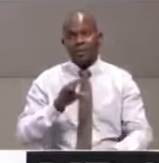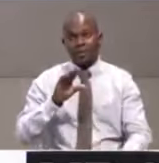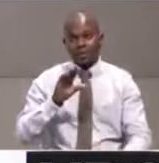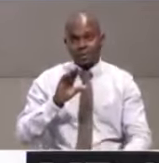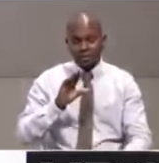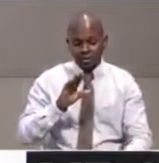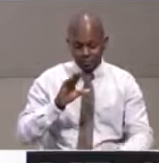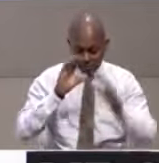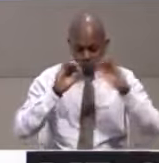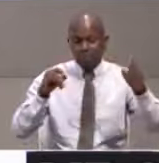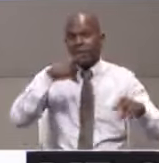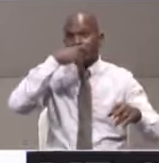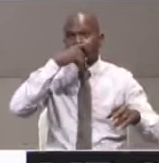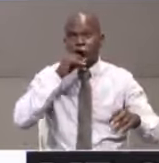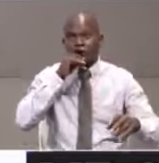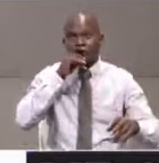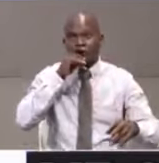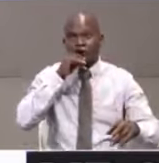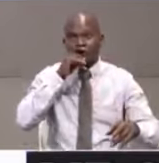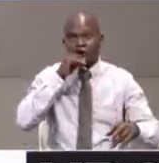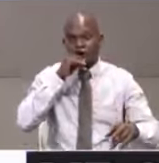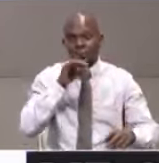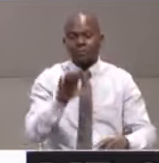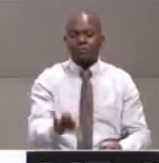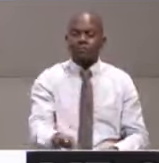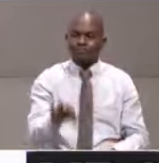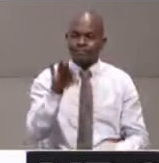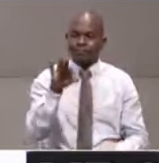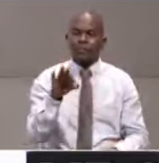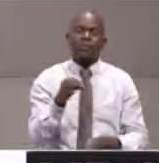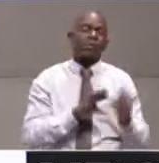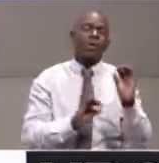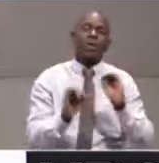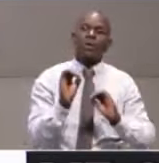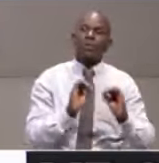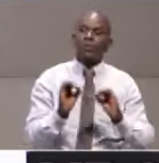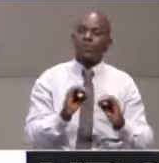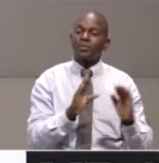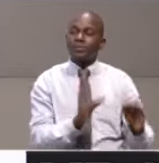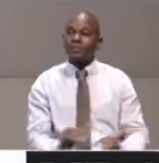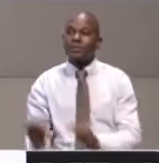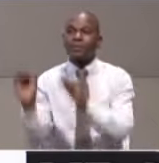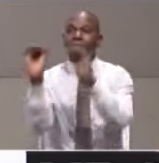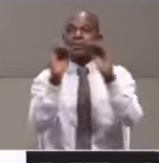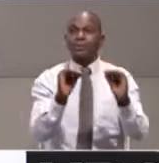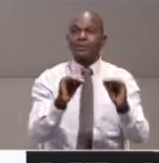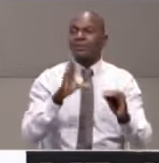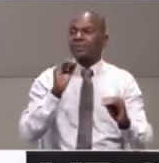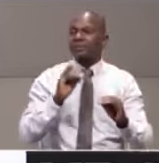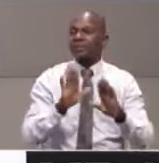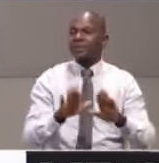the President Yoweri Kaguta Museveni picks me from nowhere and puts me where I am